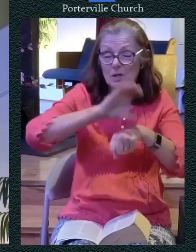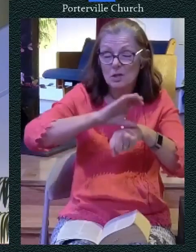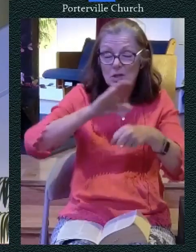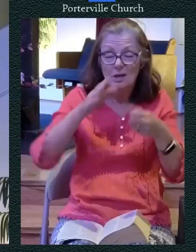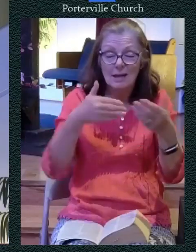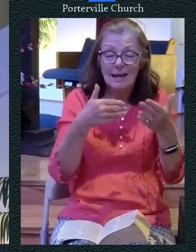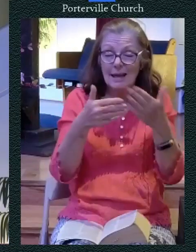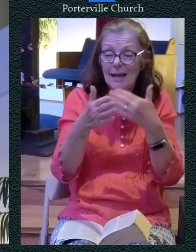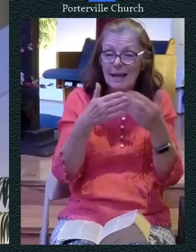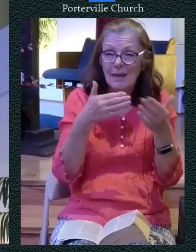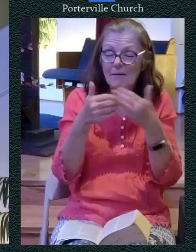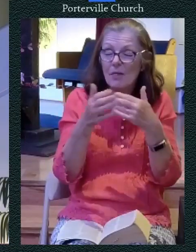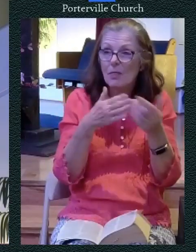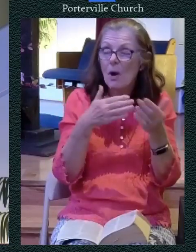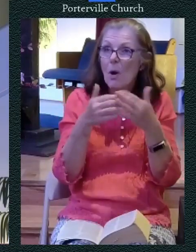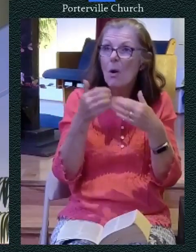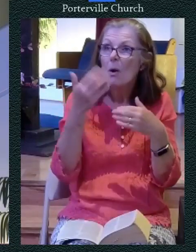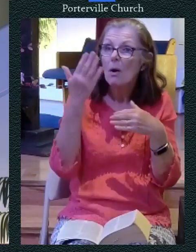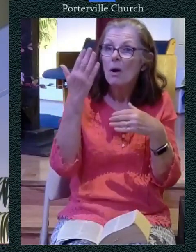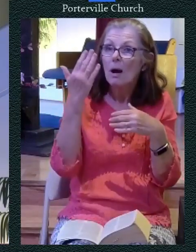belong to God.